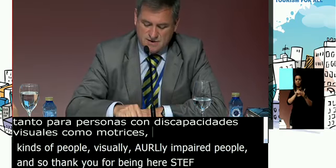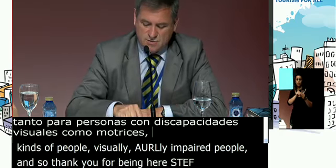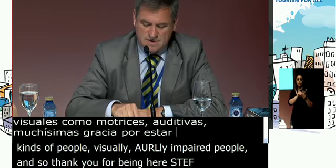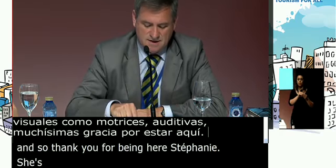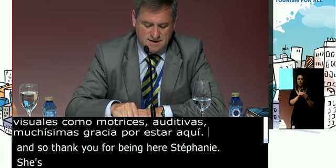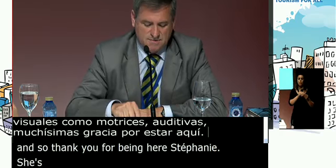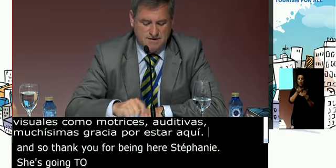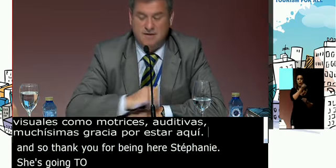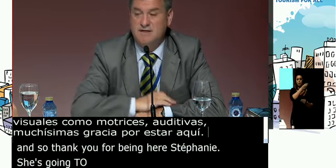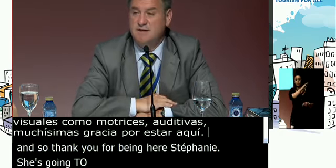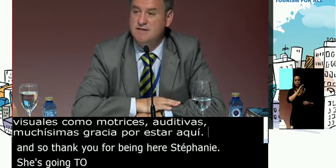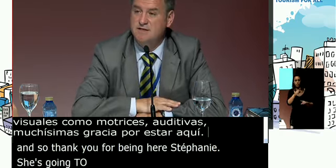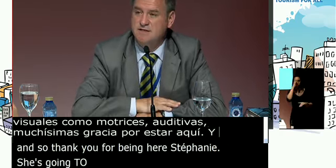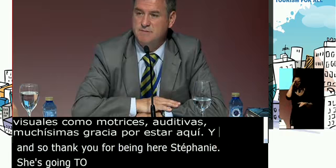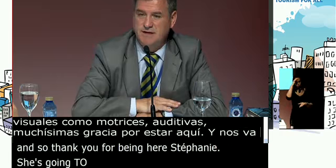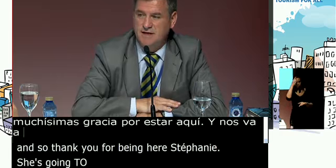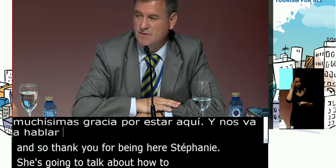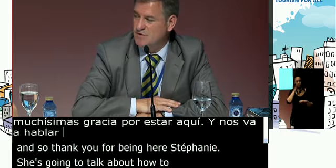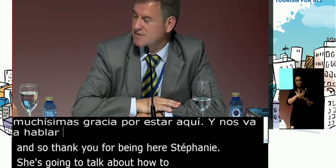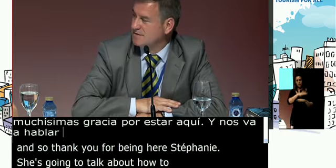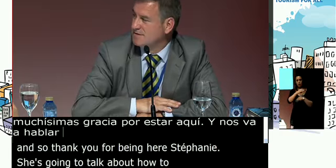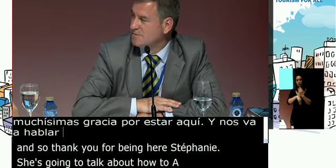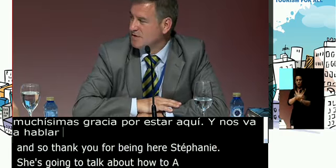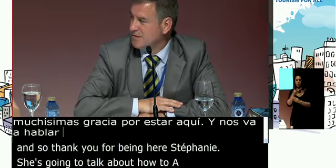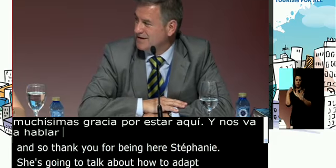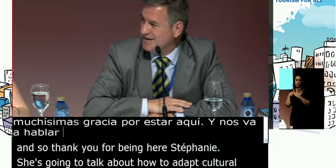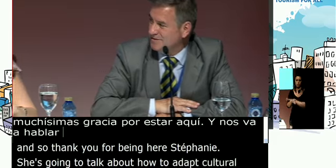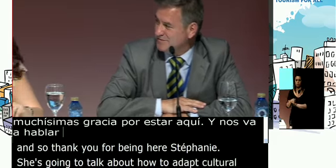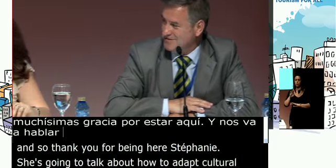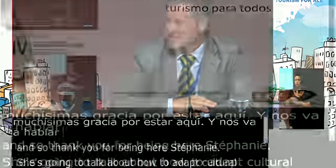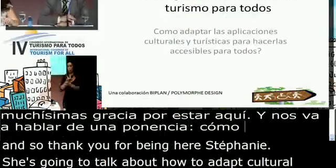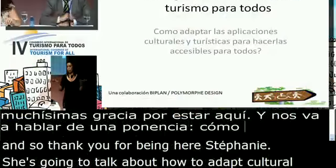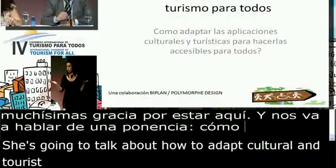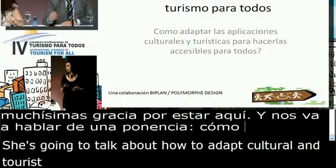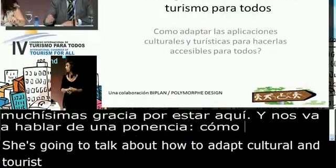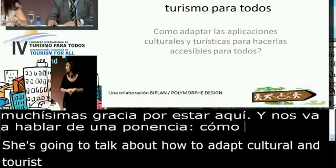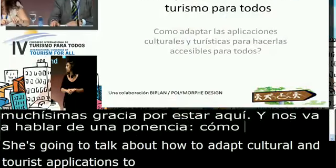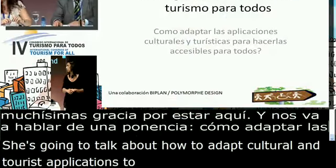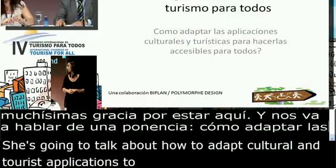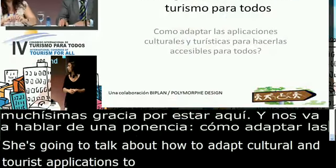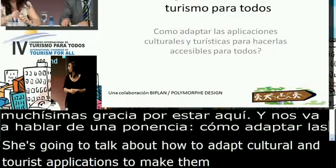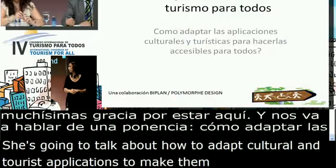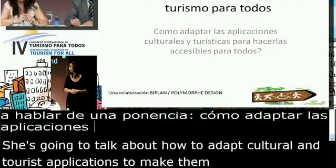to adapt cultural and tourist applications to make them accessible to everybody.